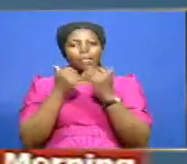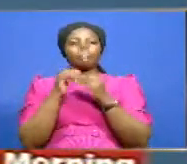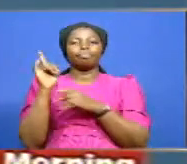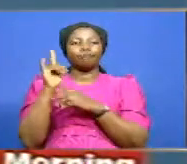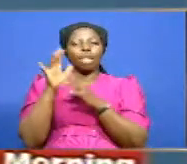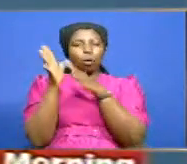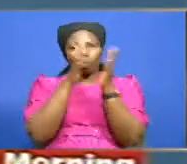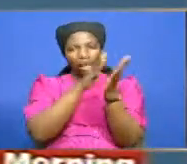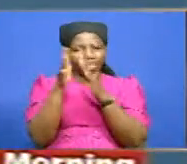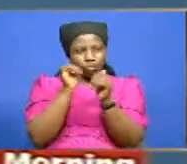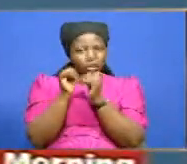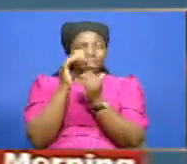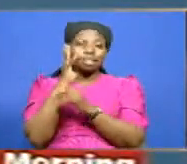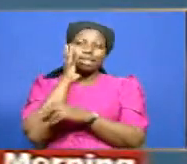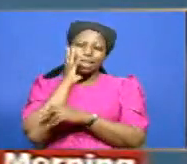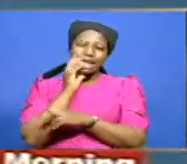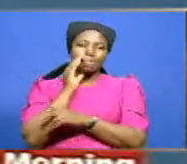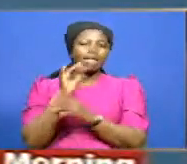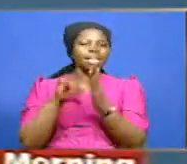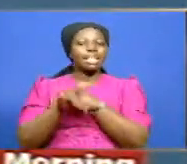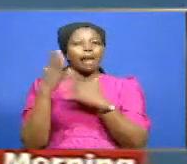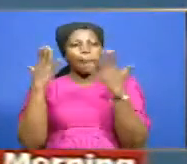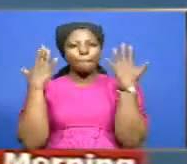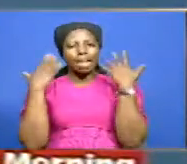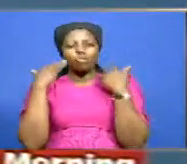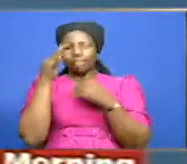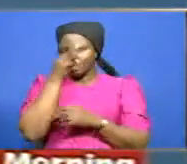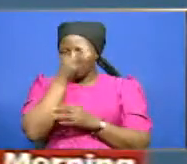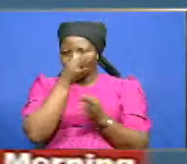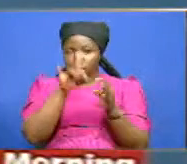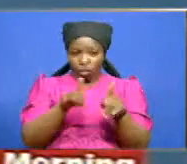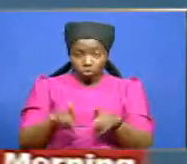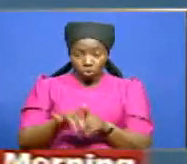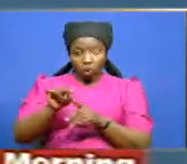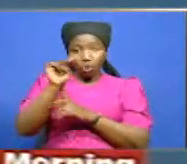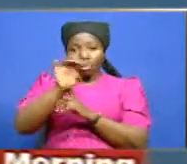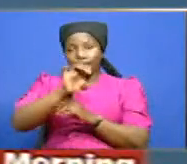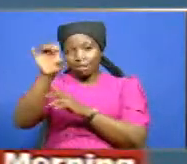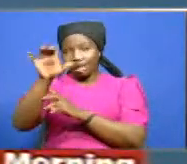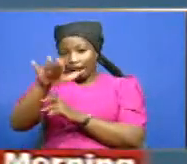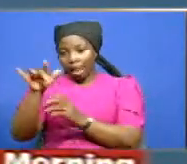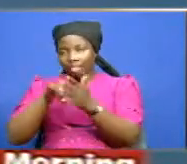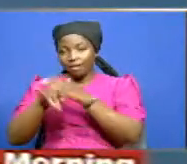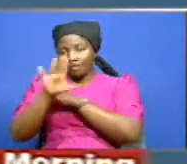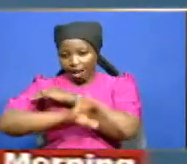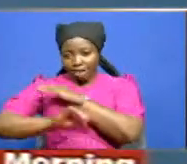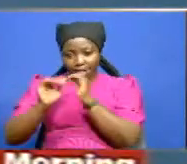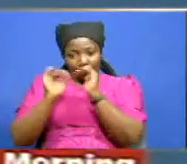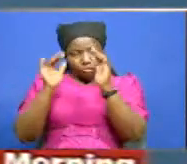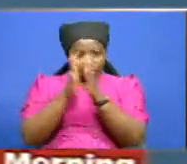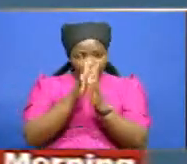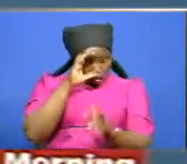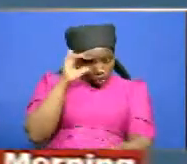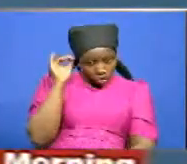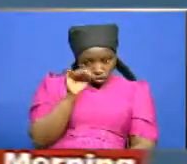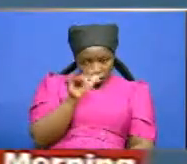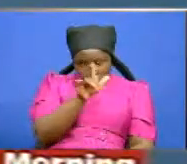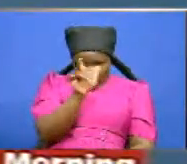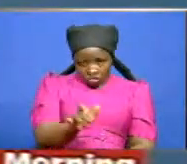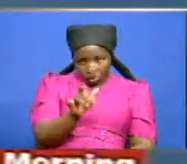that will also be experienced in Meru and Nyeri, as well as the northeastern parts of the country, equally at the coastal strip and